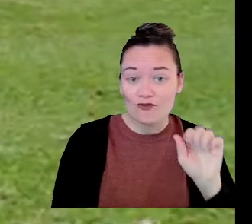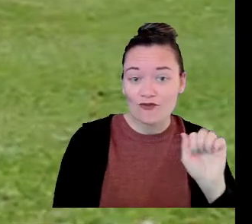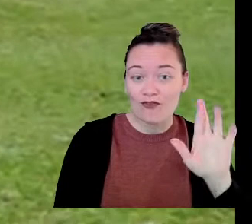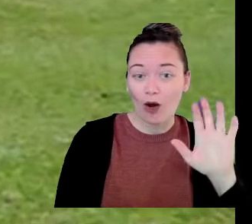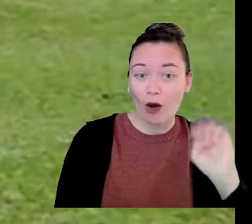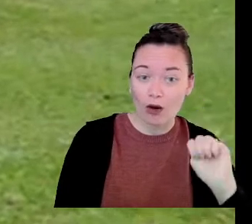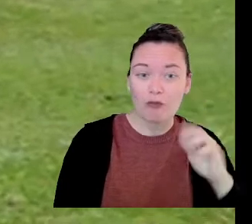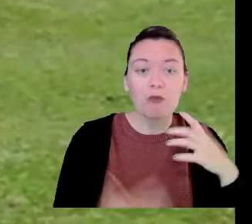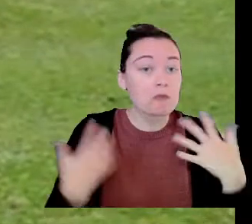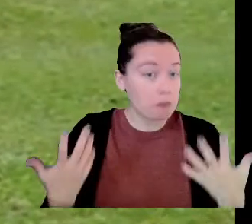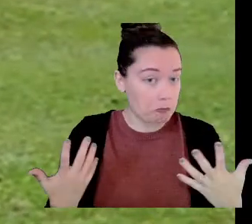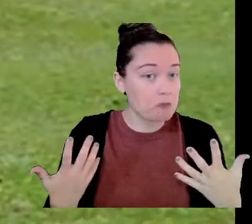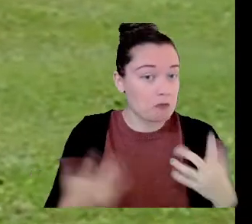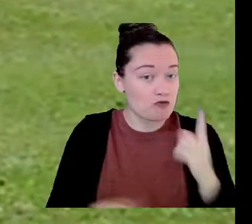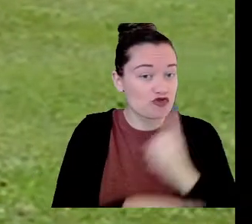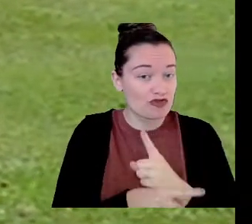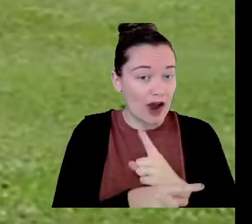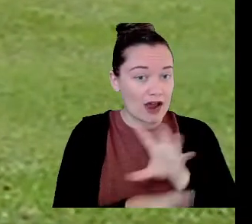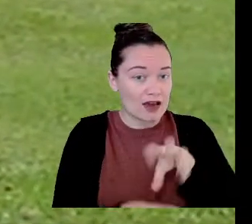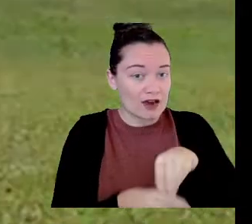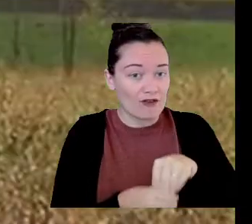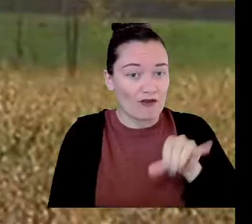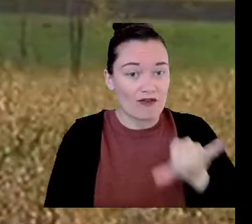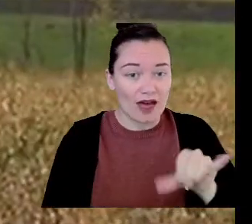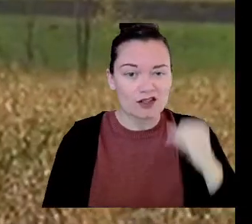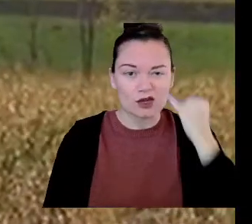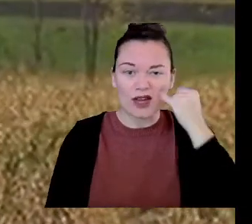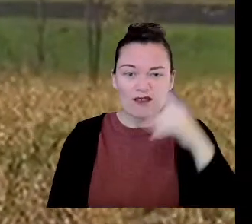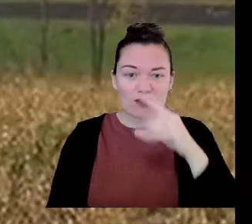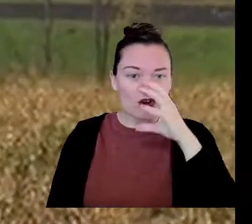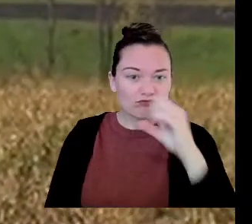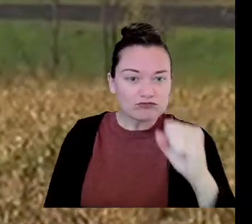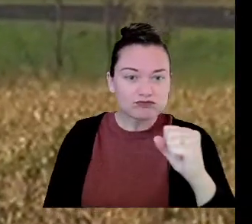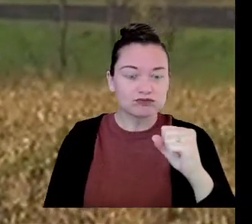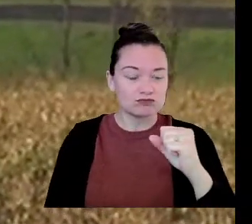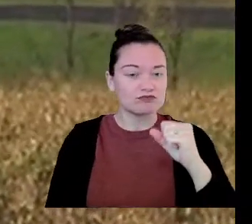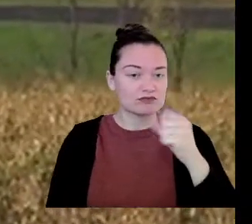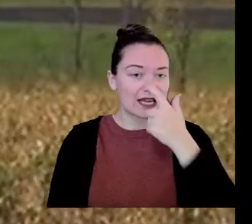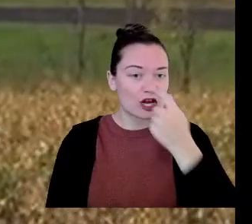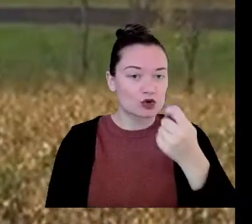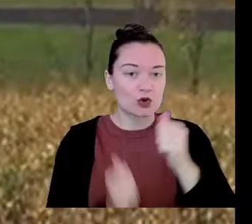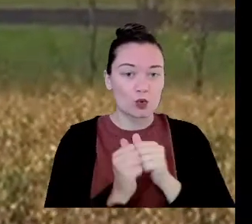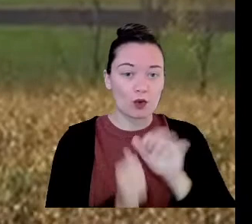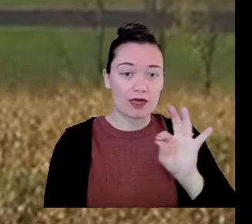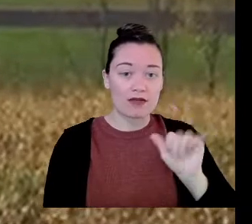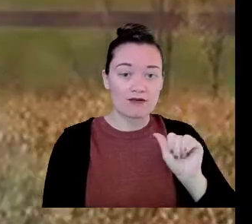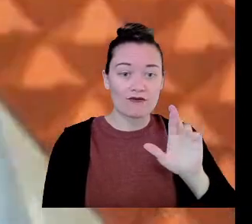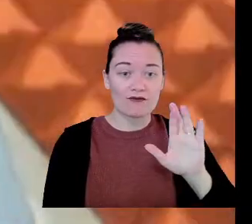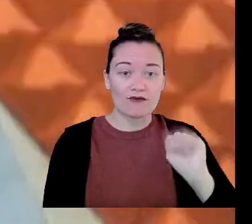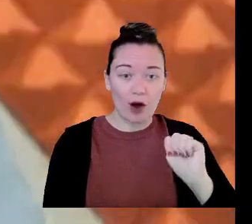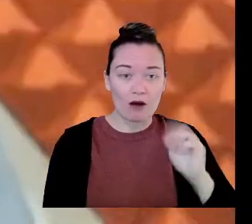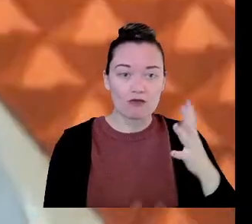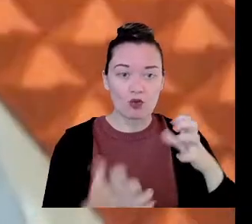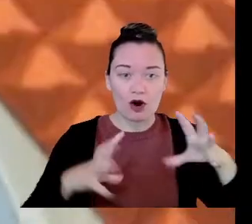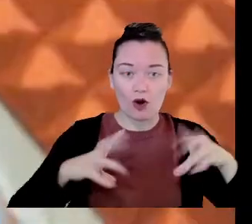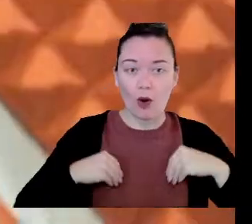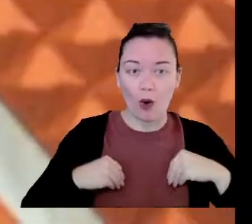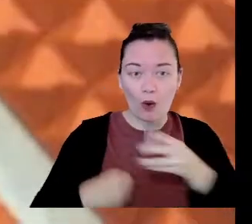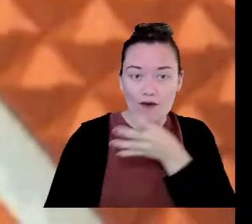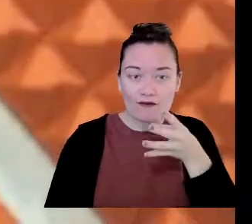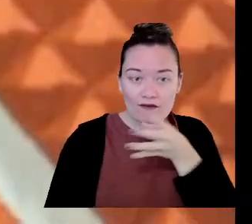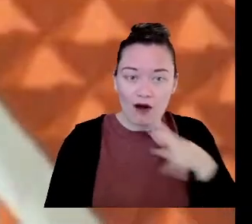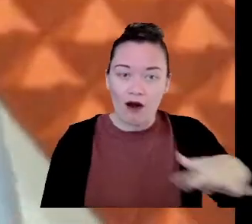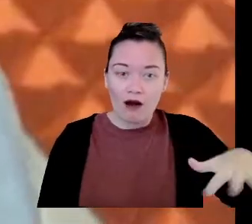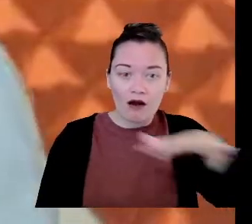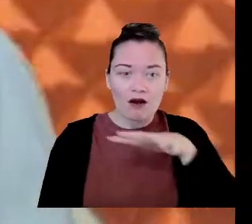let's say that you're interested in farming, that you want to have a farm, and that's your career goal. So what does it take, and what